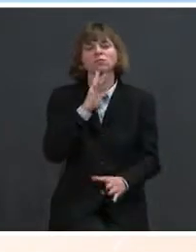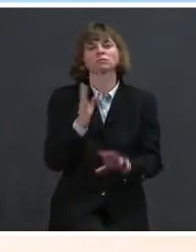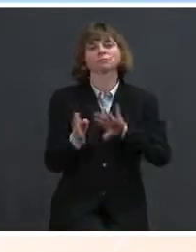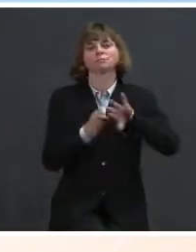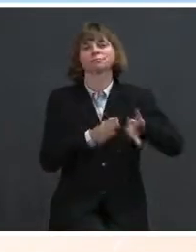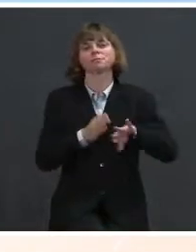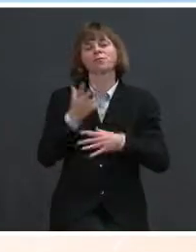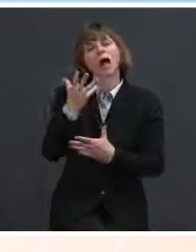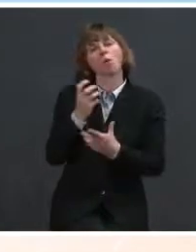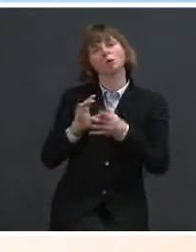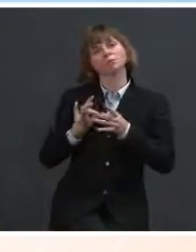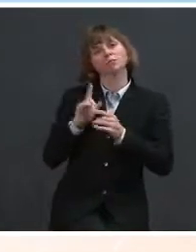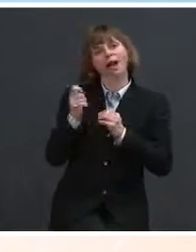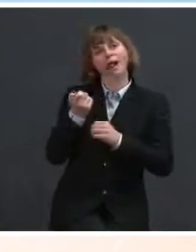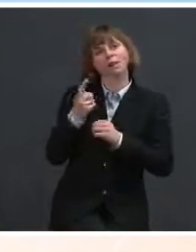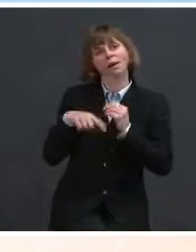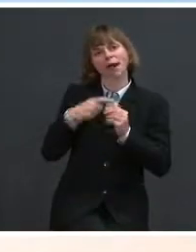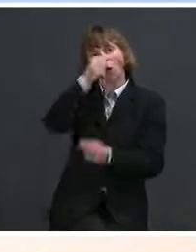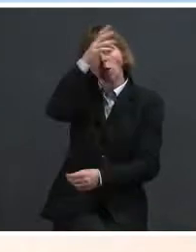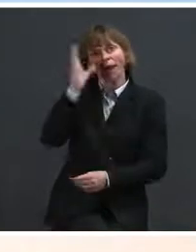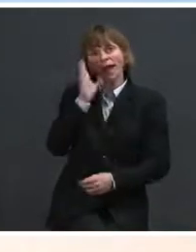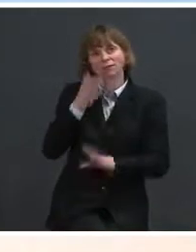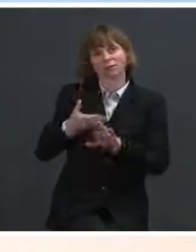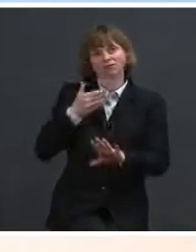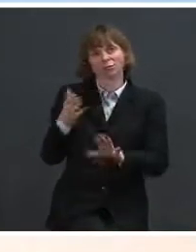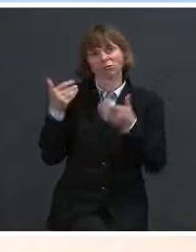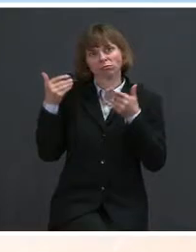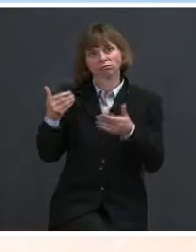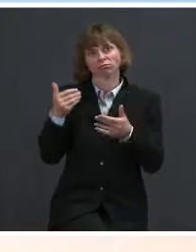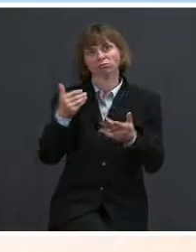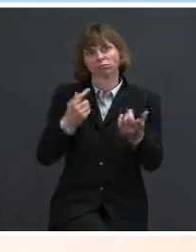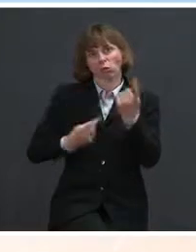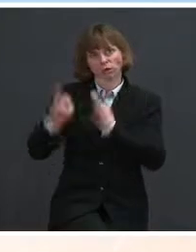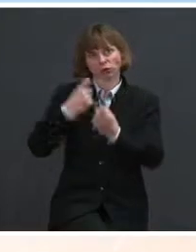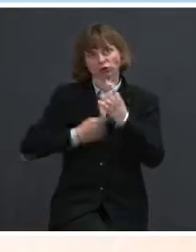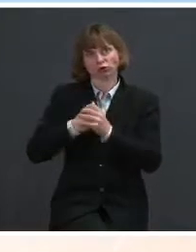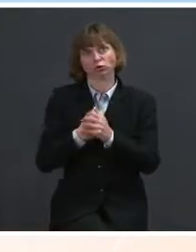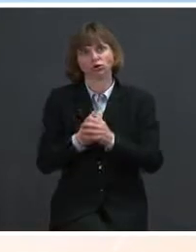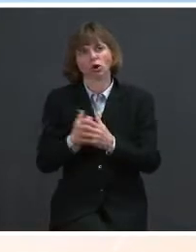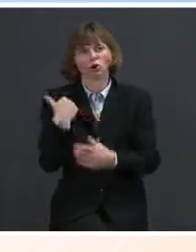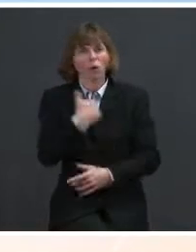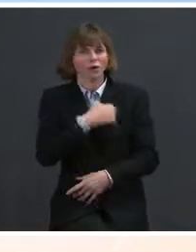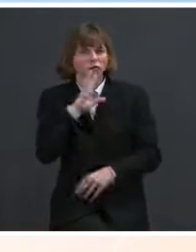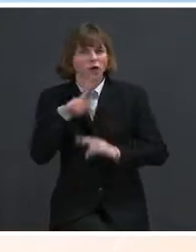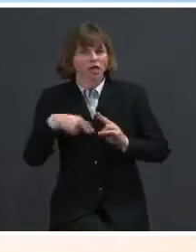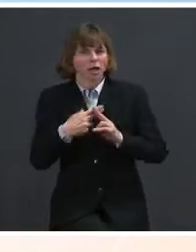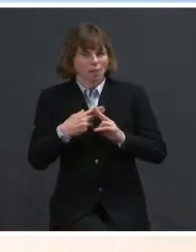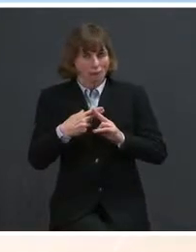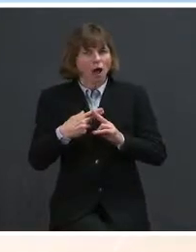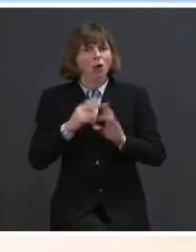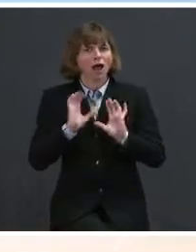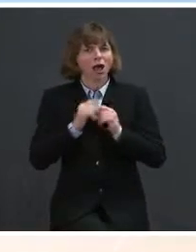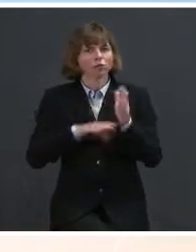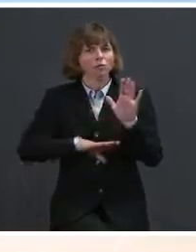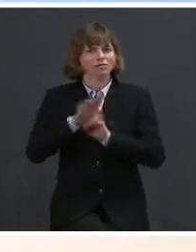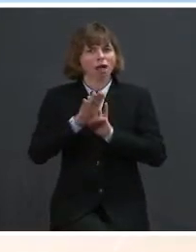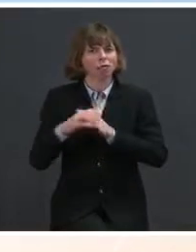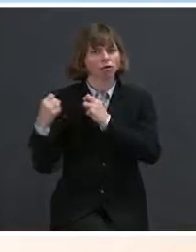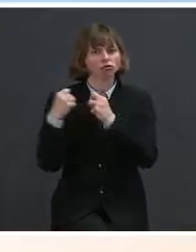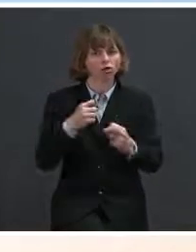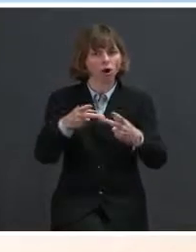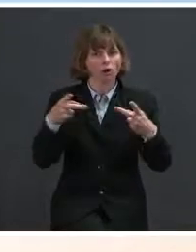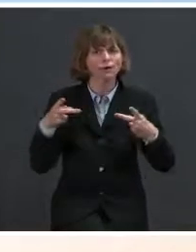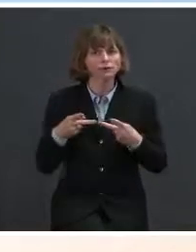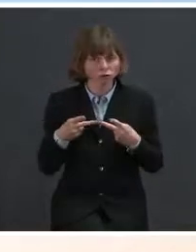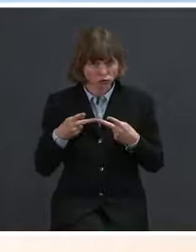questions. We've spoken a lot about our fundamental strategy of establishing a position of strength in the early going. And after the work of